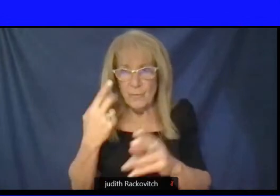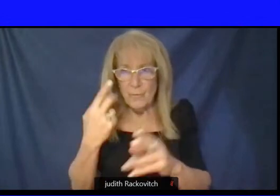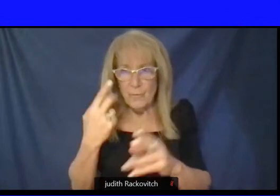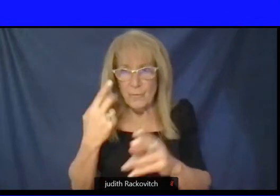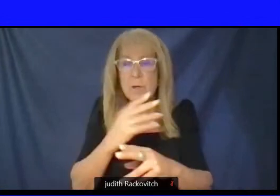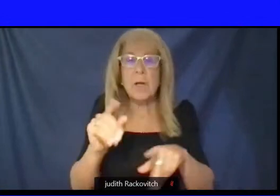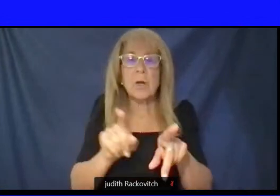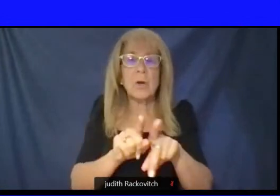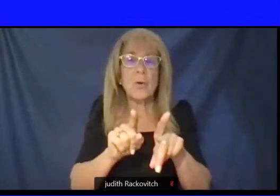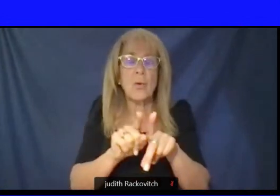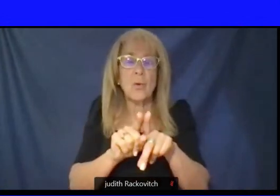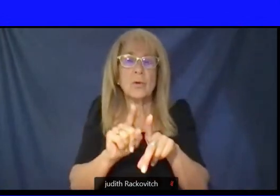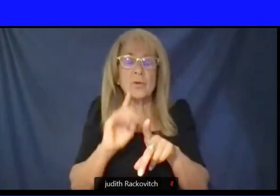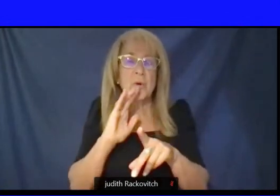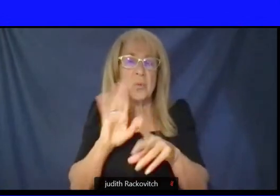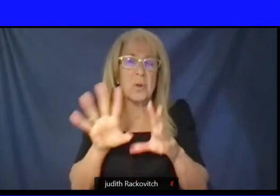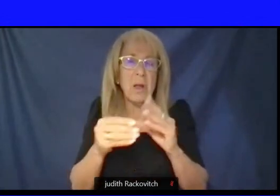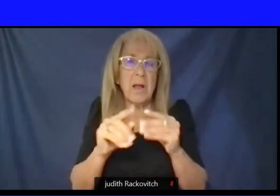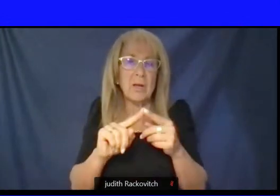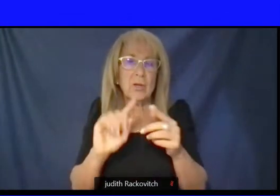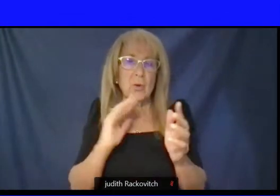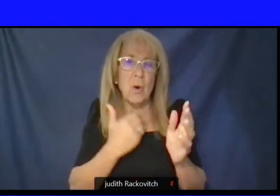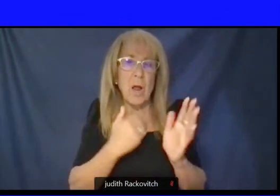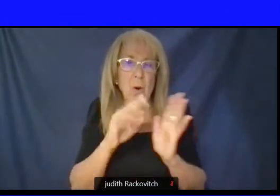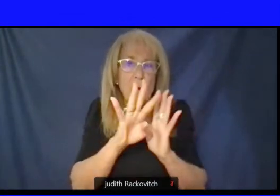made approval for.